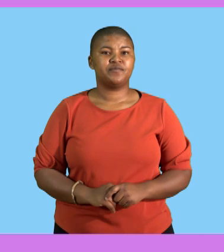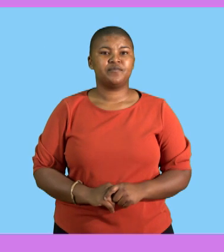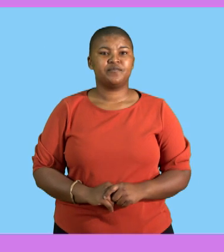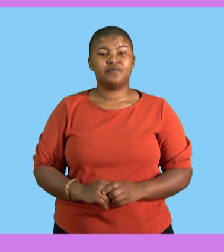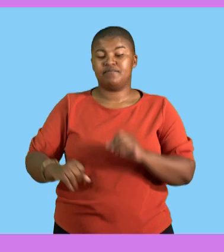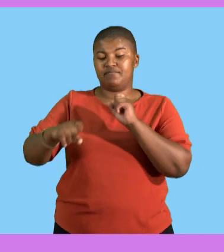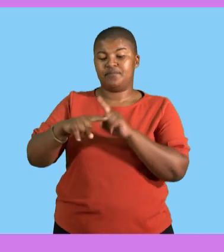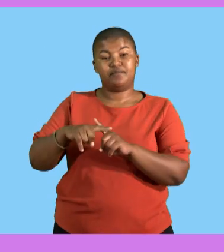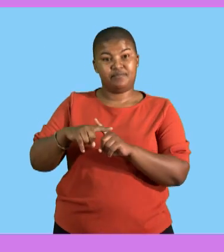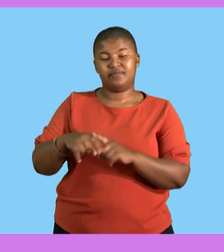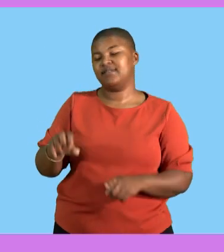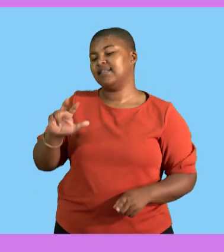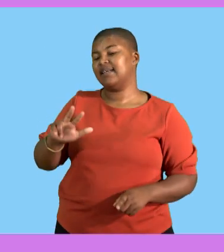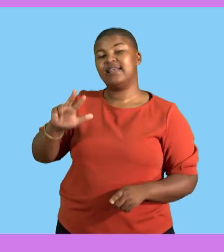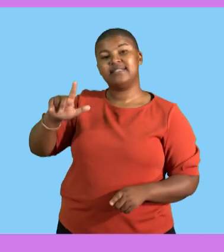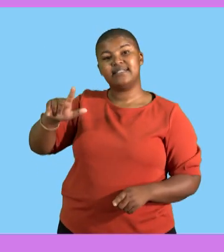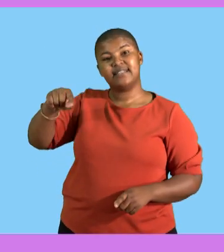82,625 plus